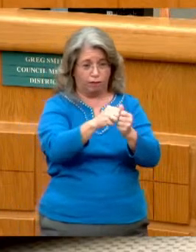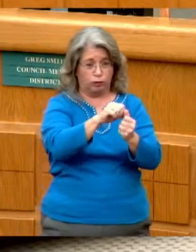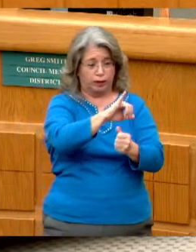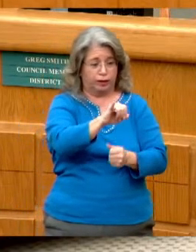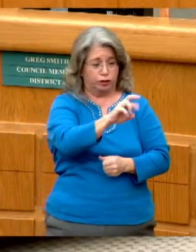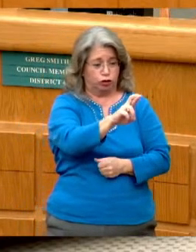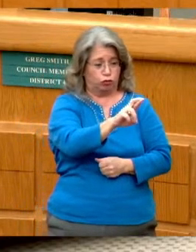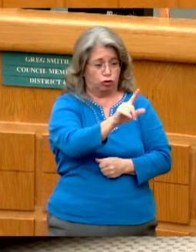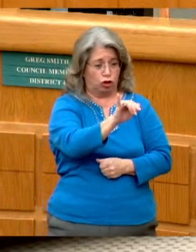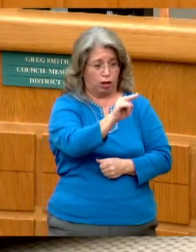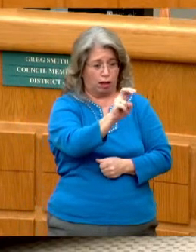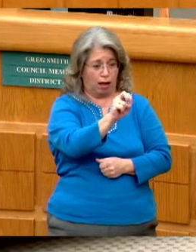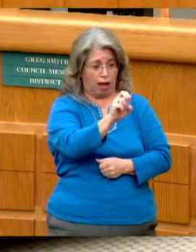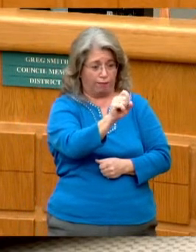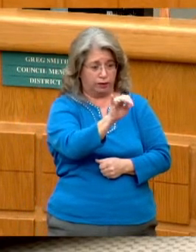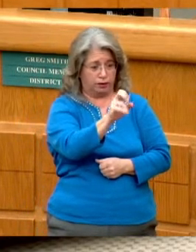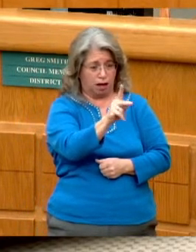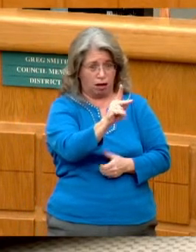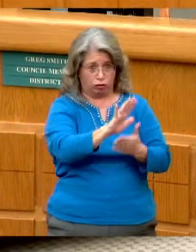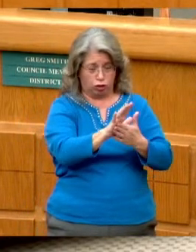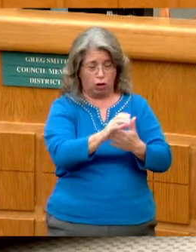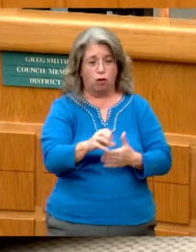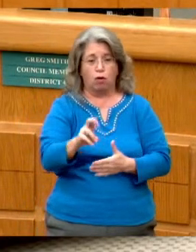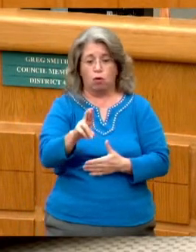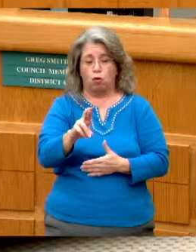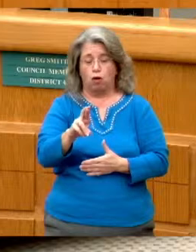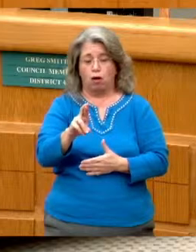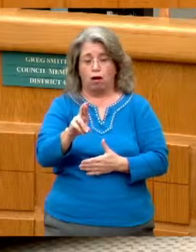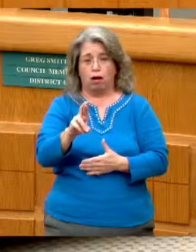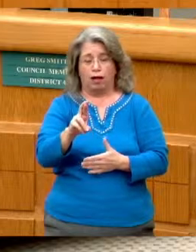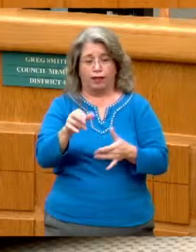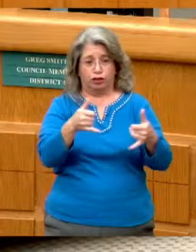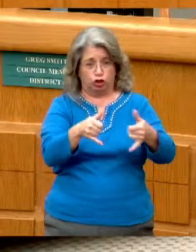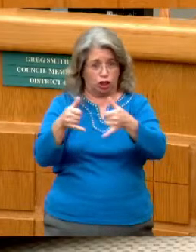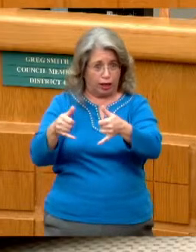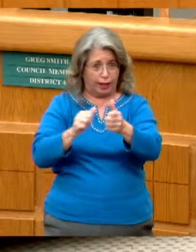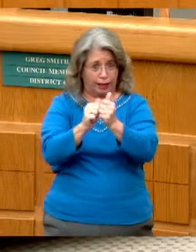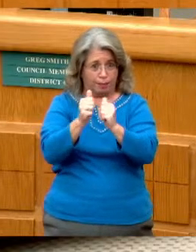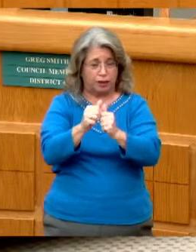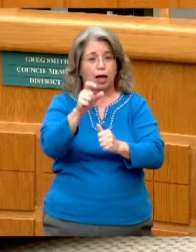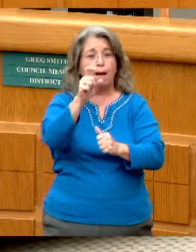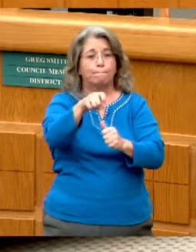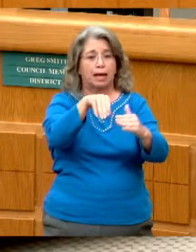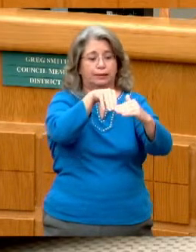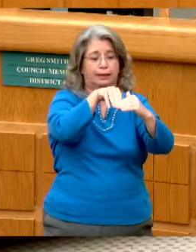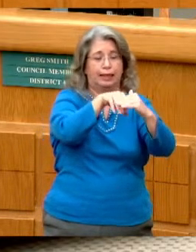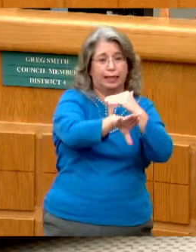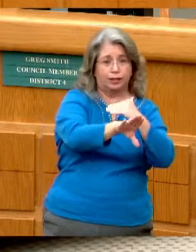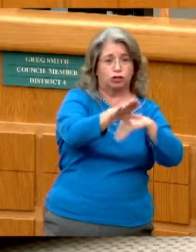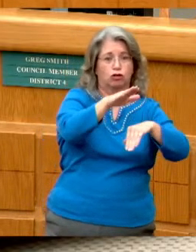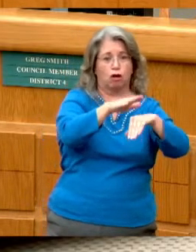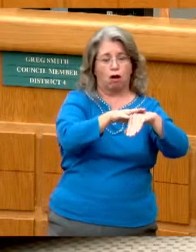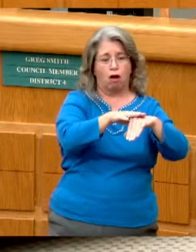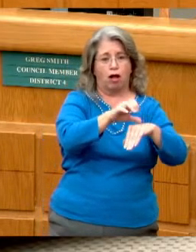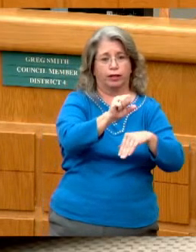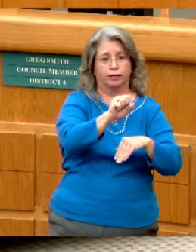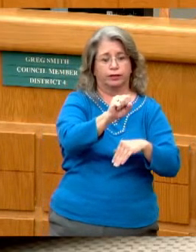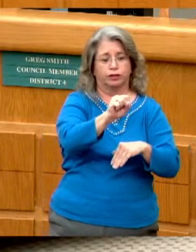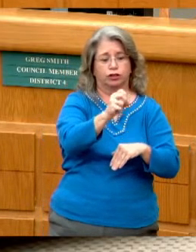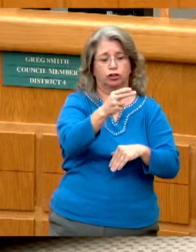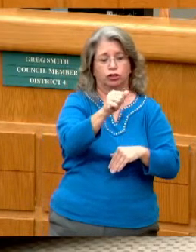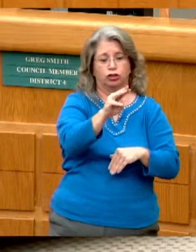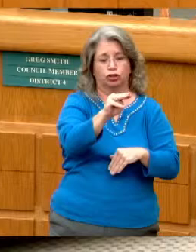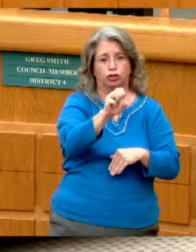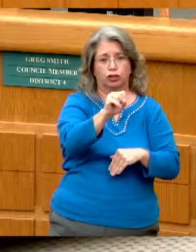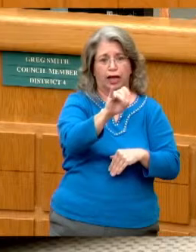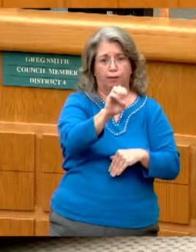a part of the cheer competition, you need to enter and exit on Terry Shamsey Boulevard. Let me say